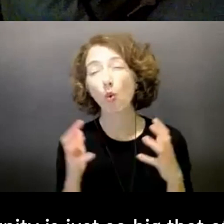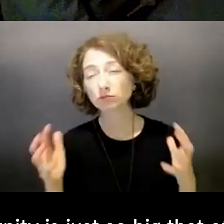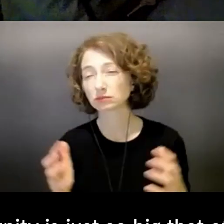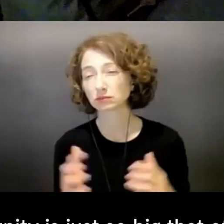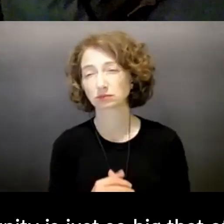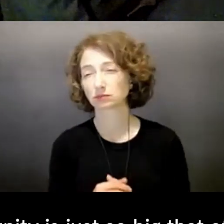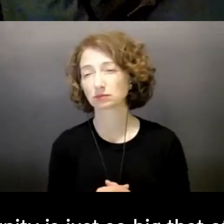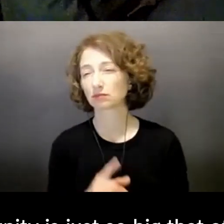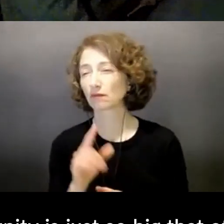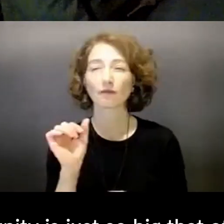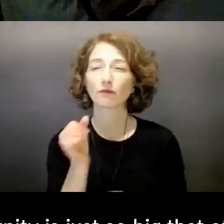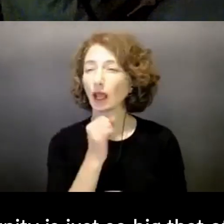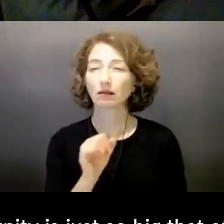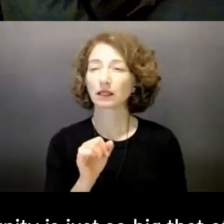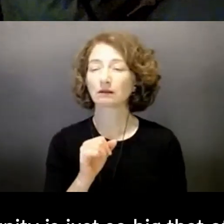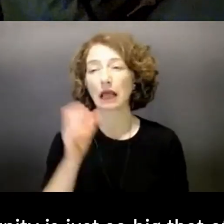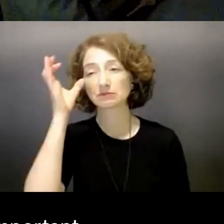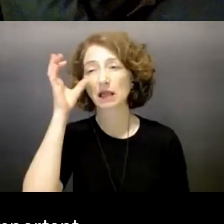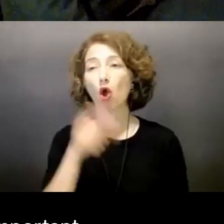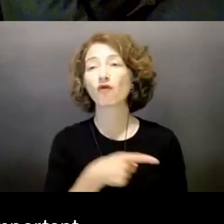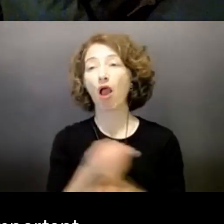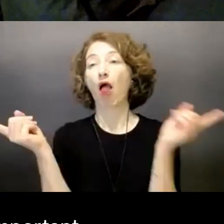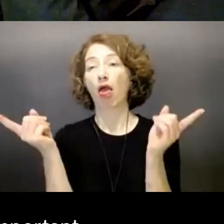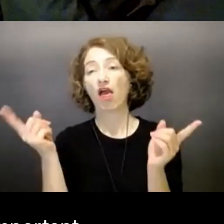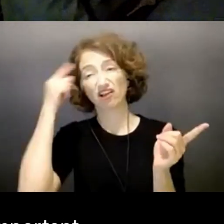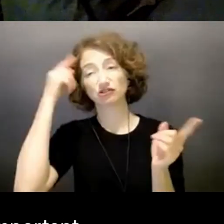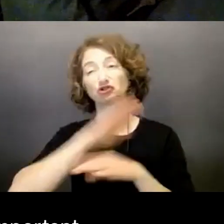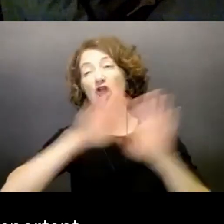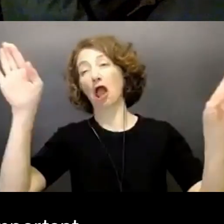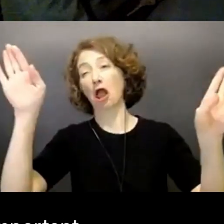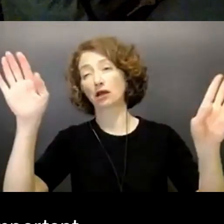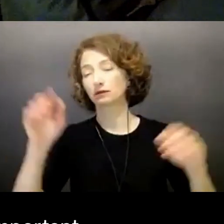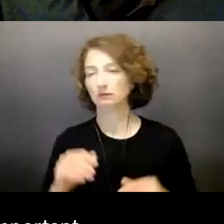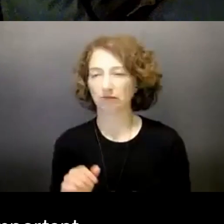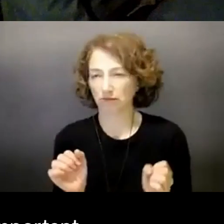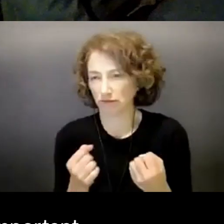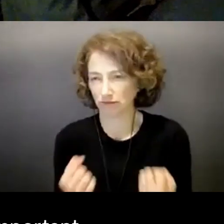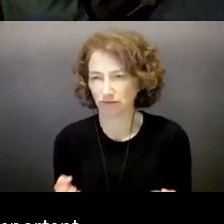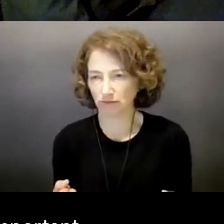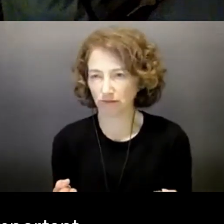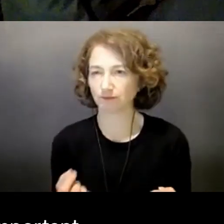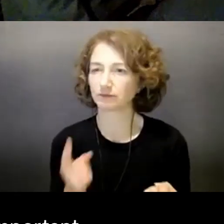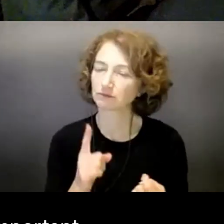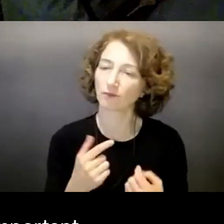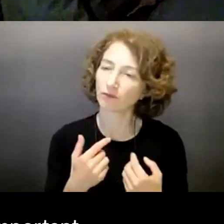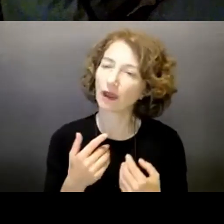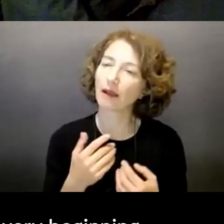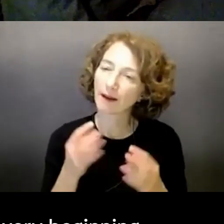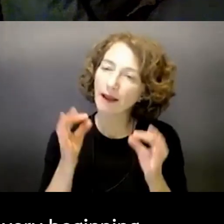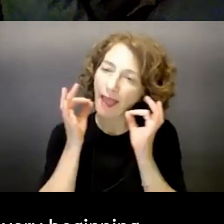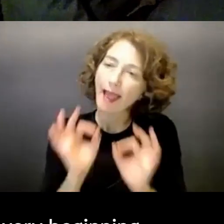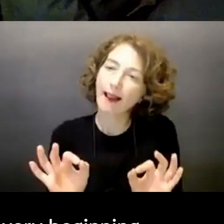often you cannot be the expert on everything. And that is also important to be very honest when you